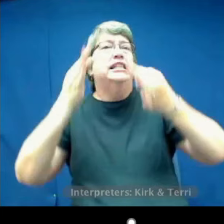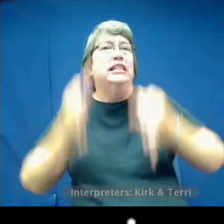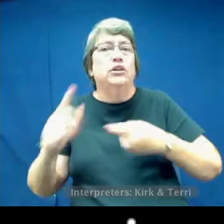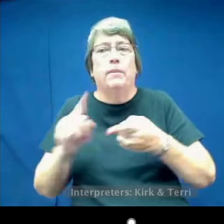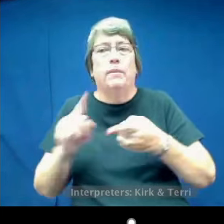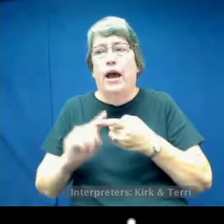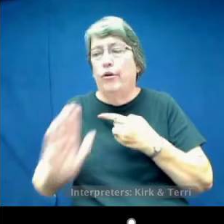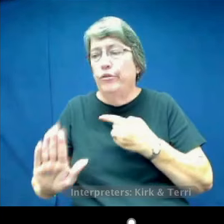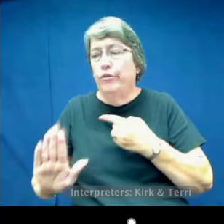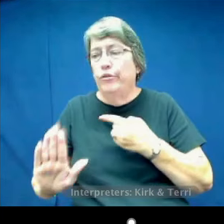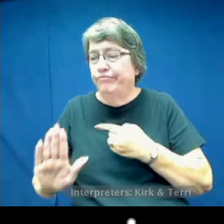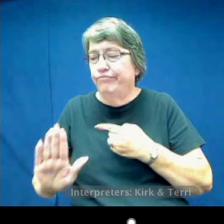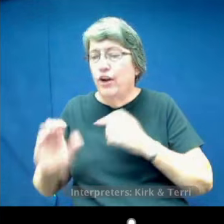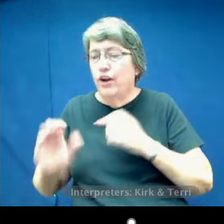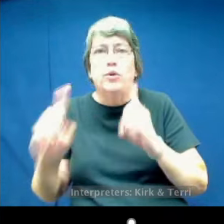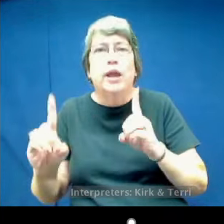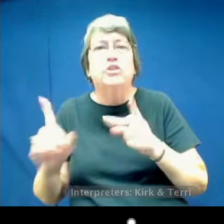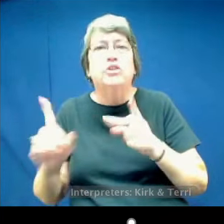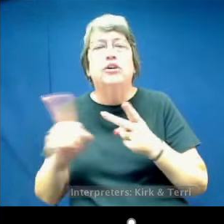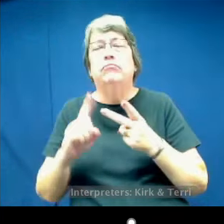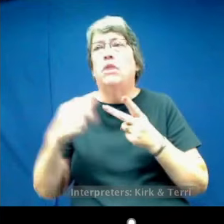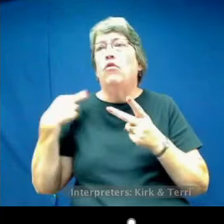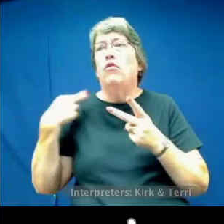religious training,